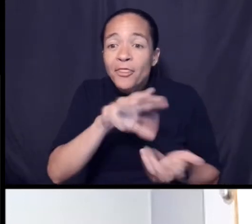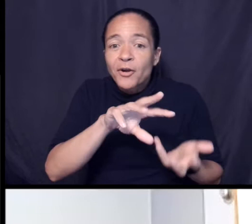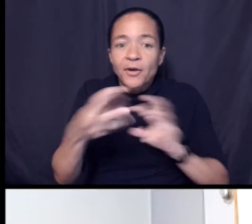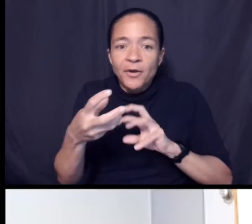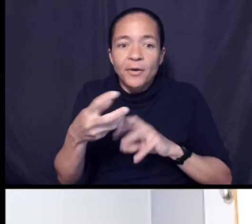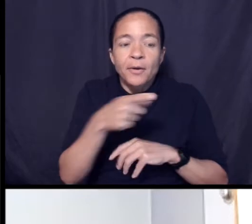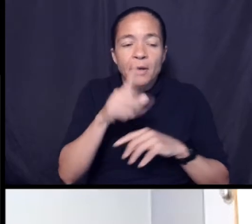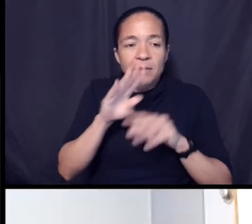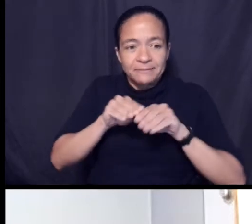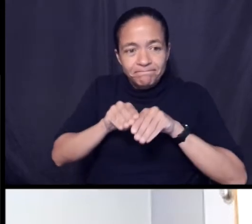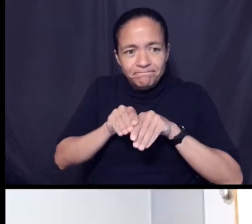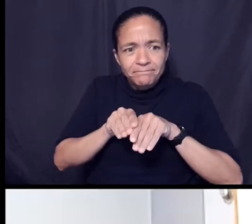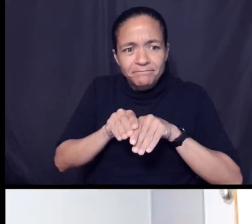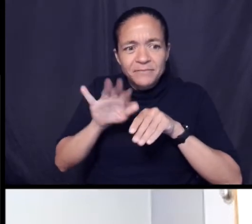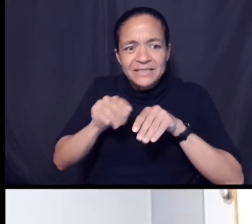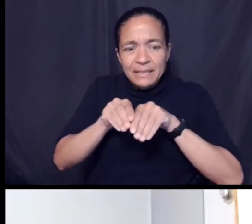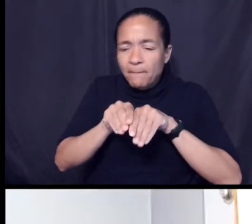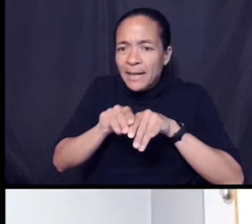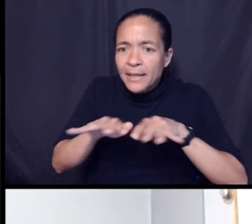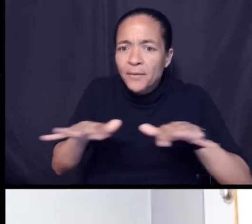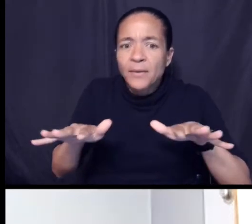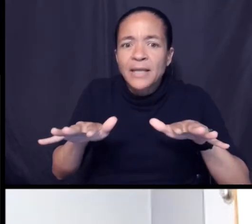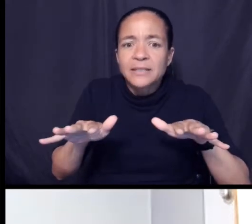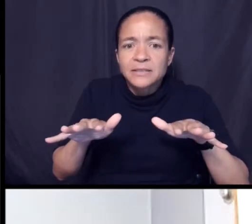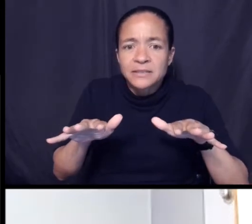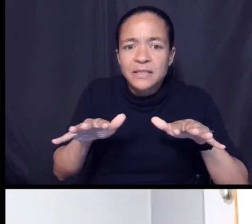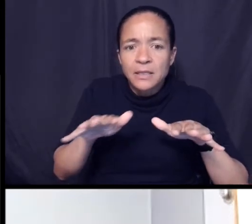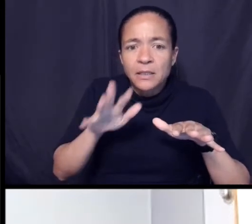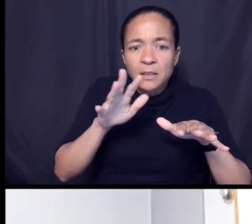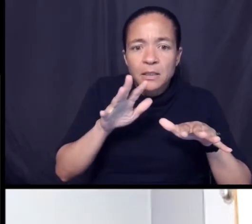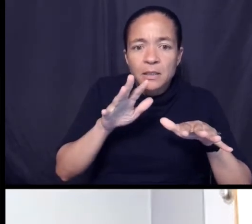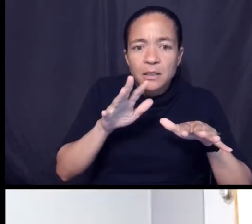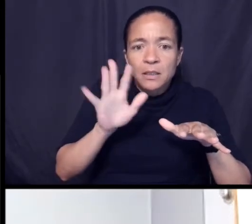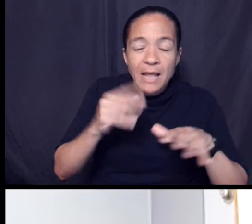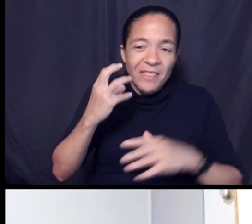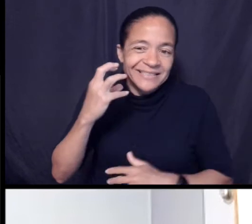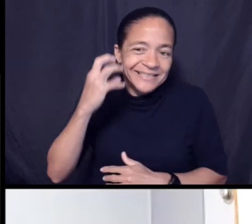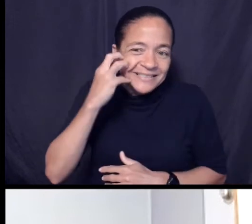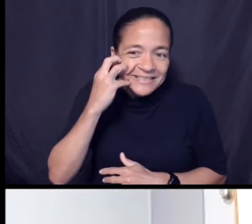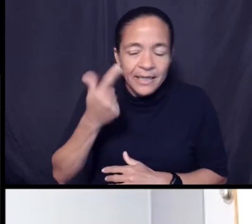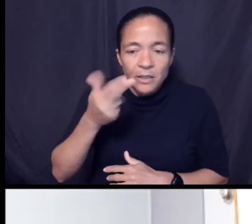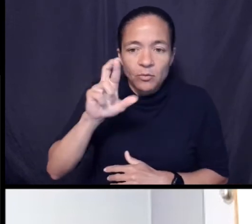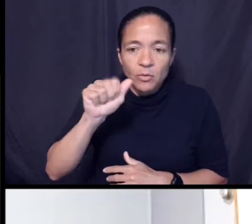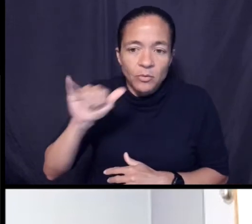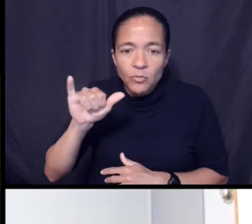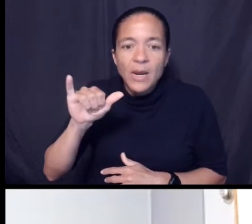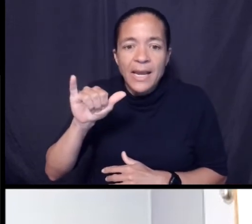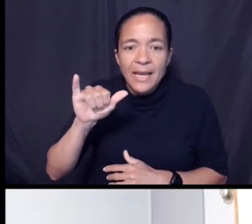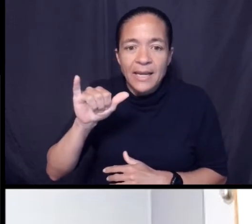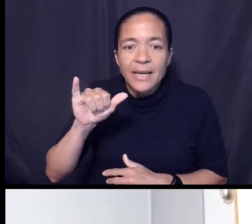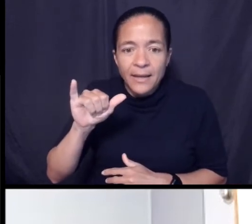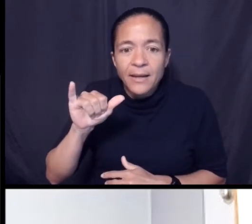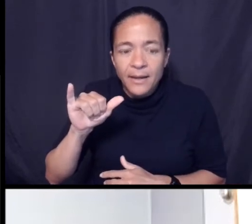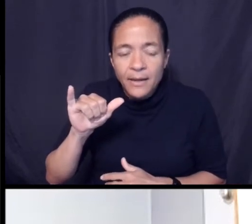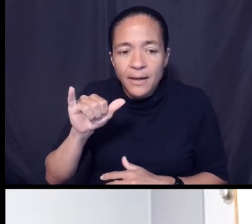of neuronal migration defects that can be seen aside from polymicrogyria would be pachygyria, which is a thick gray matter cortex, as well